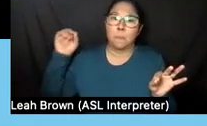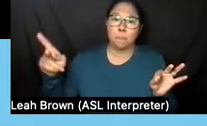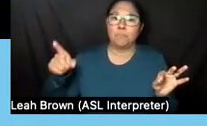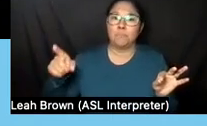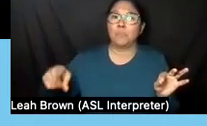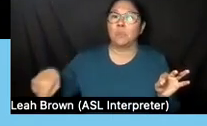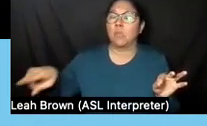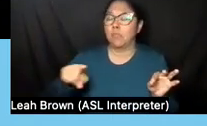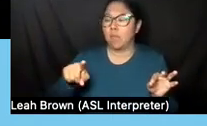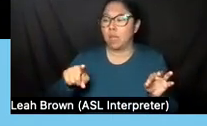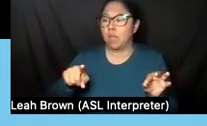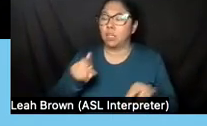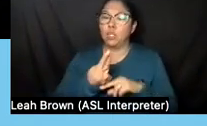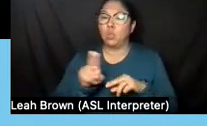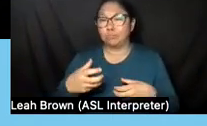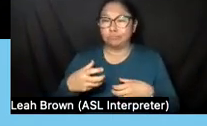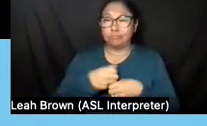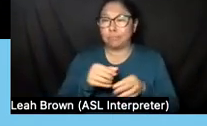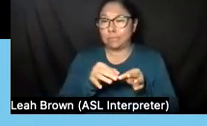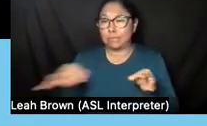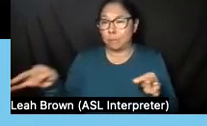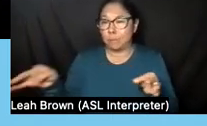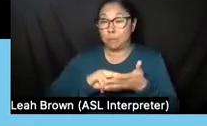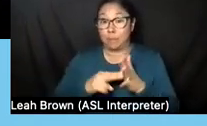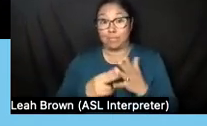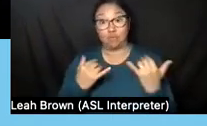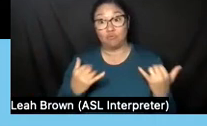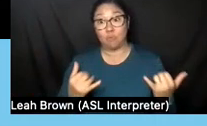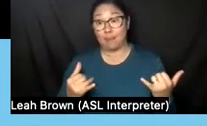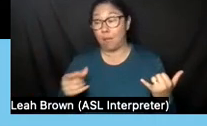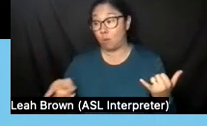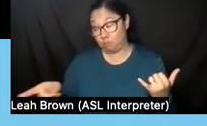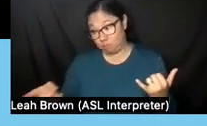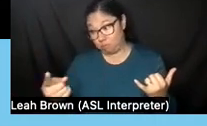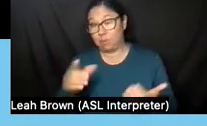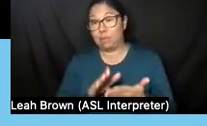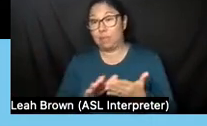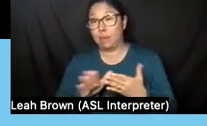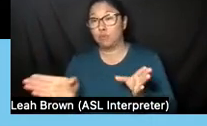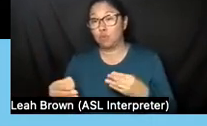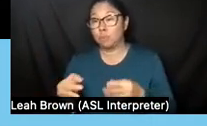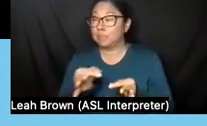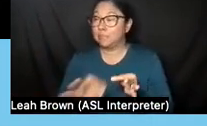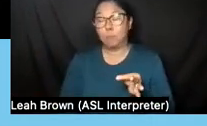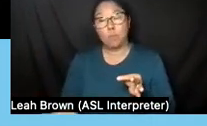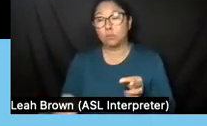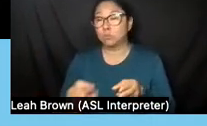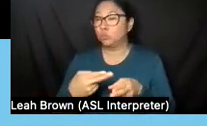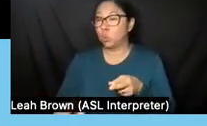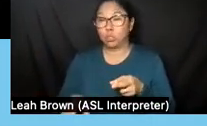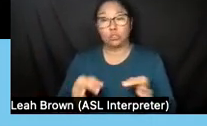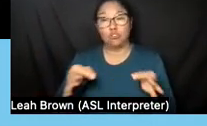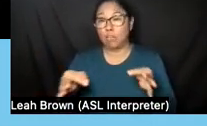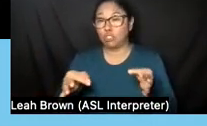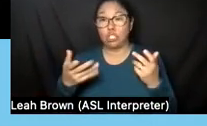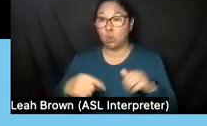short, concise statement is, right now you need to go clean up your room. Like, it's very short, simple direction. Okay. That's it. We don't want to go into